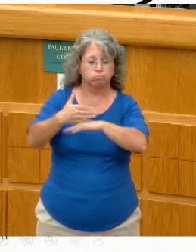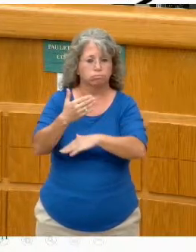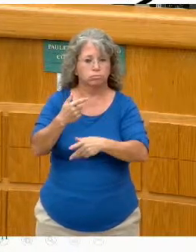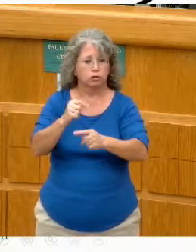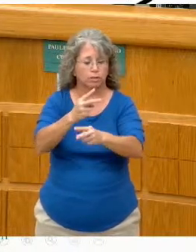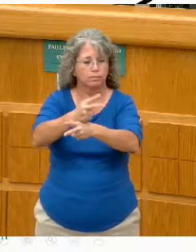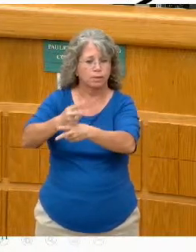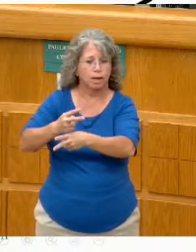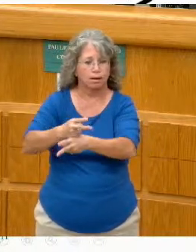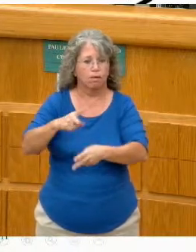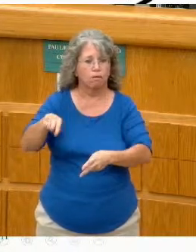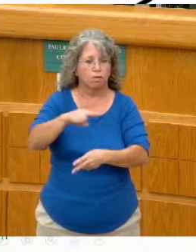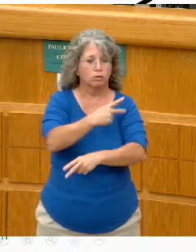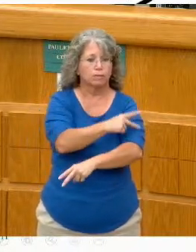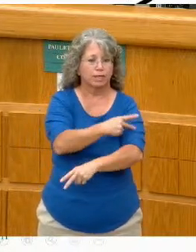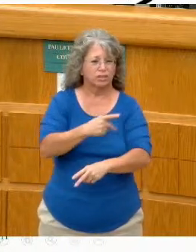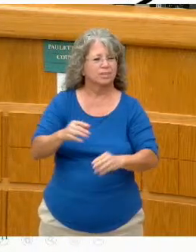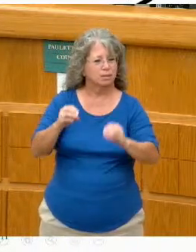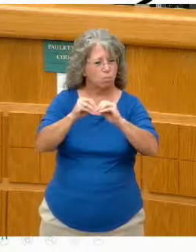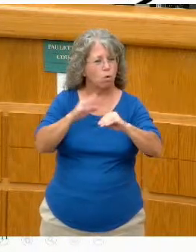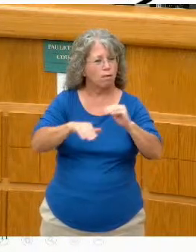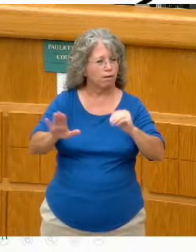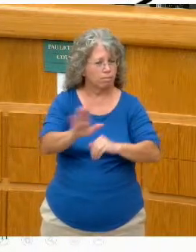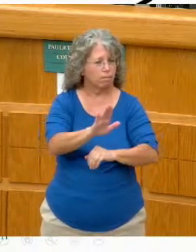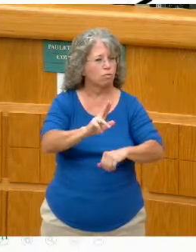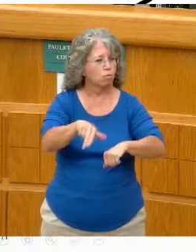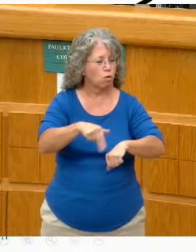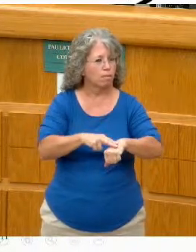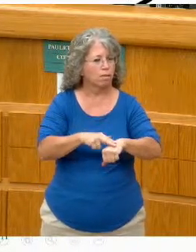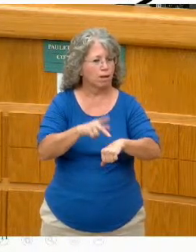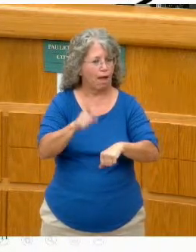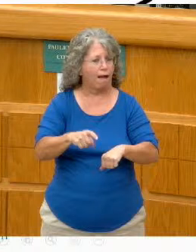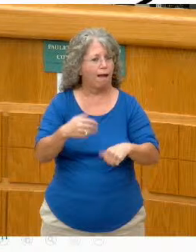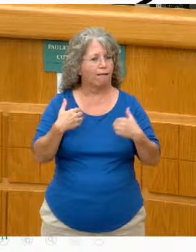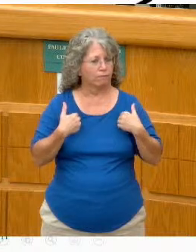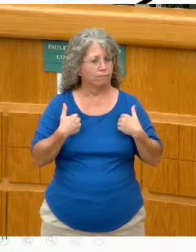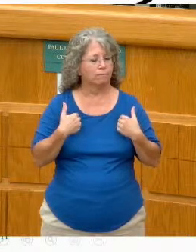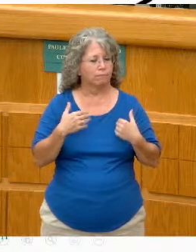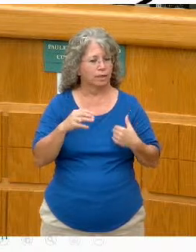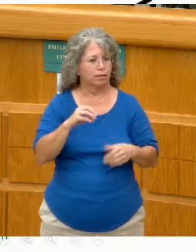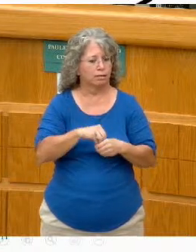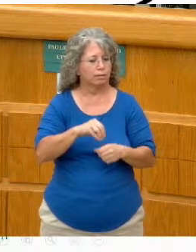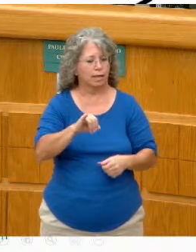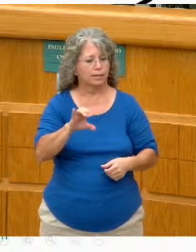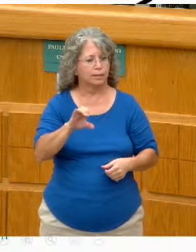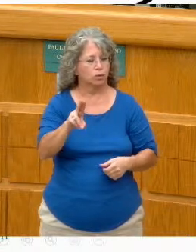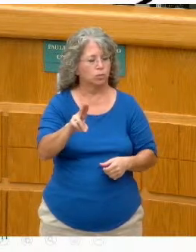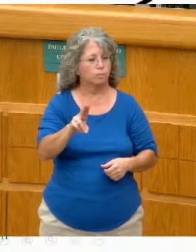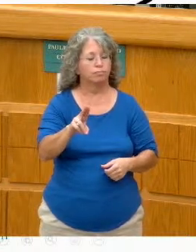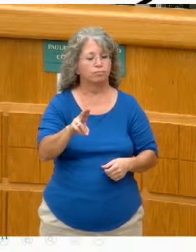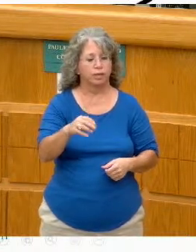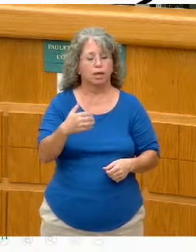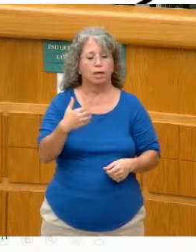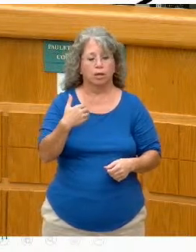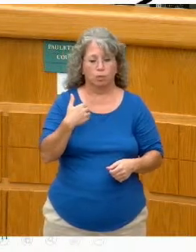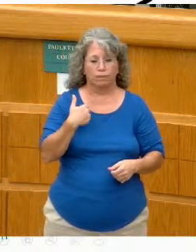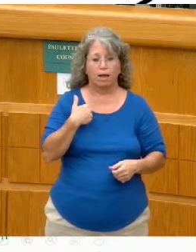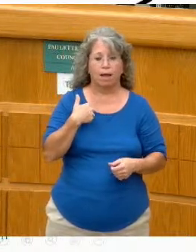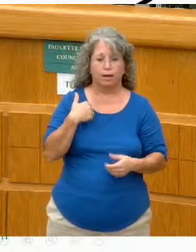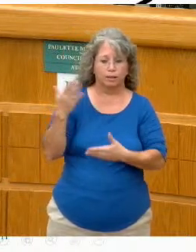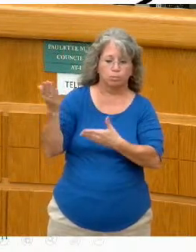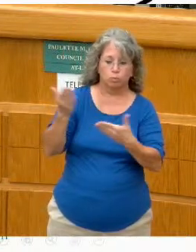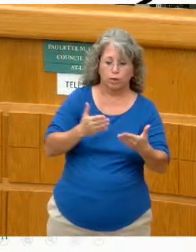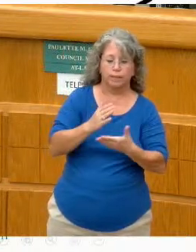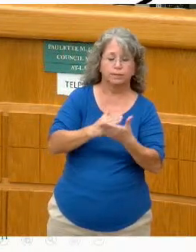of. It's more patients than we're used to having to deal with. And we've had nurses bust in from out of state